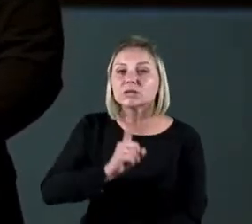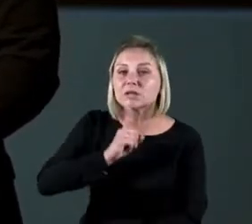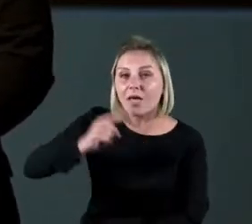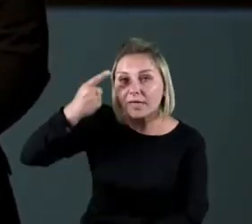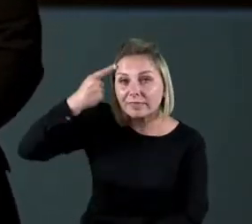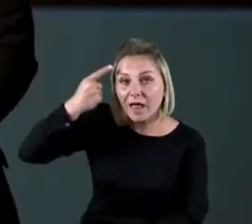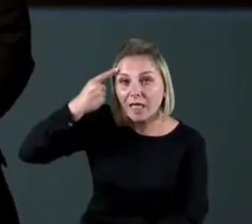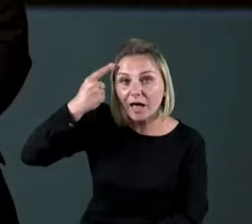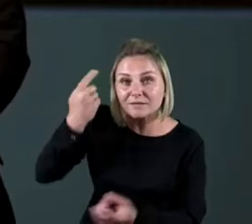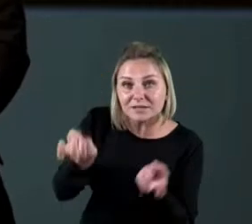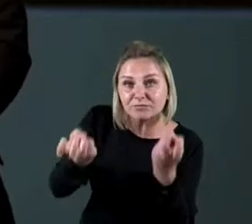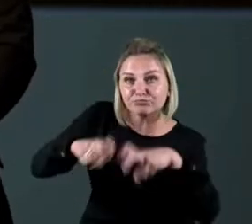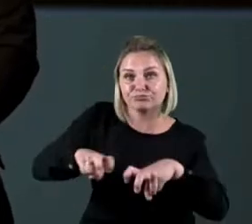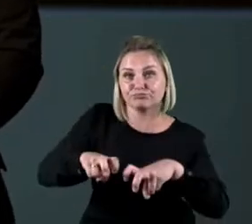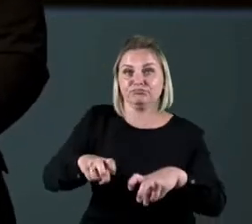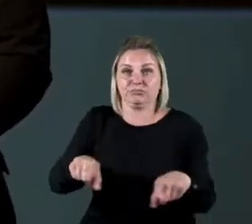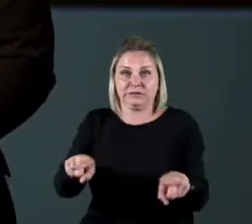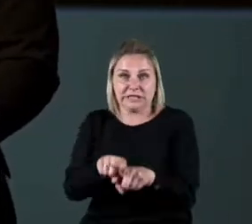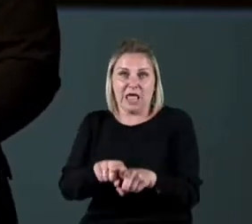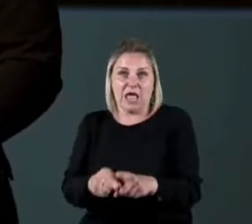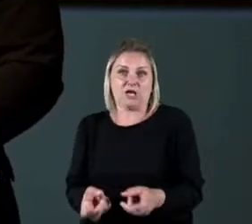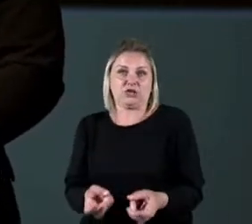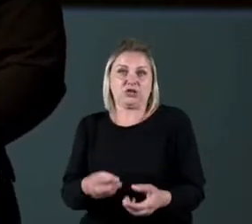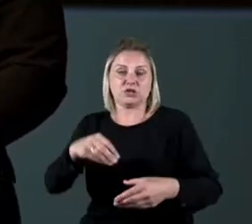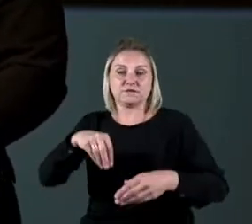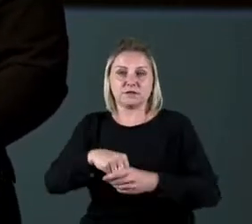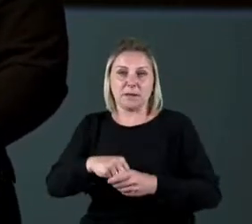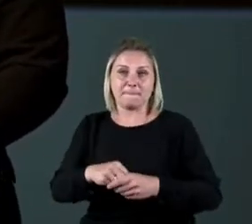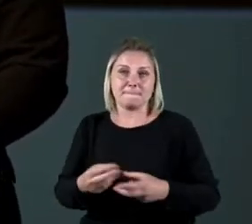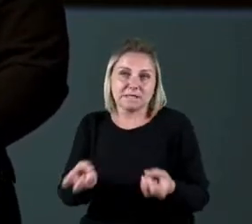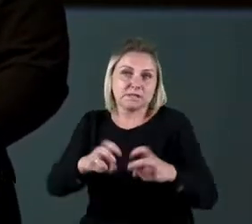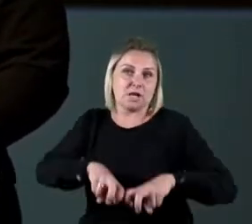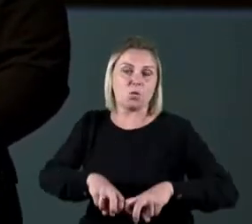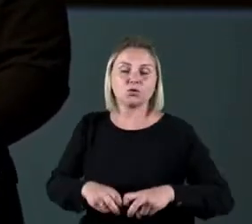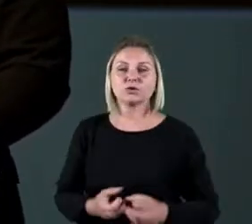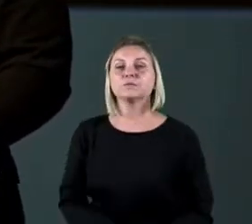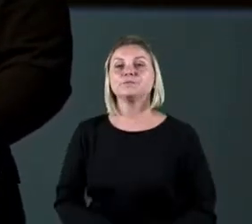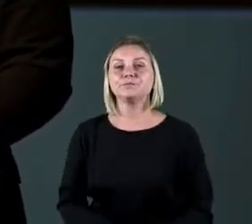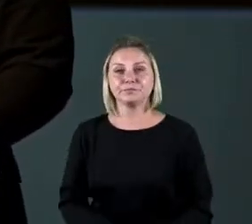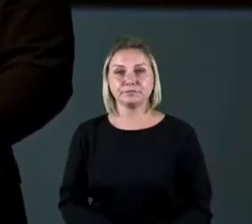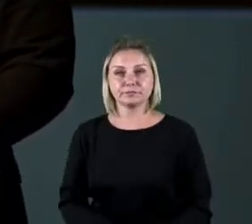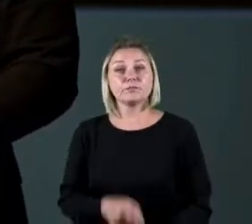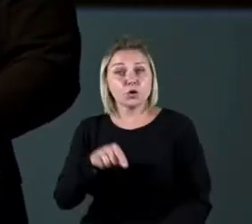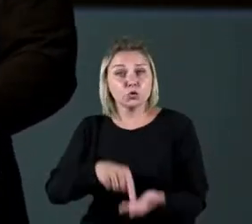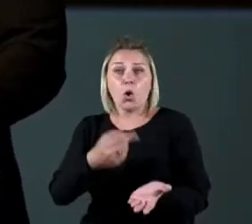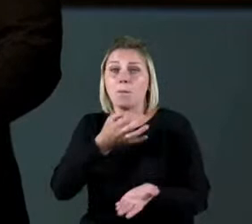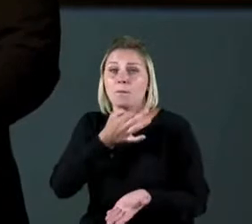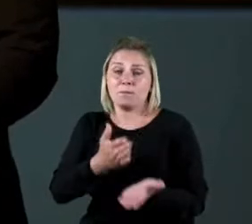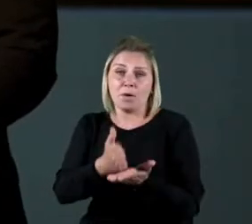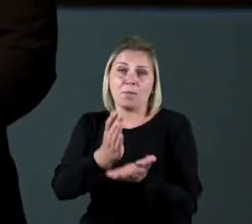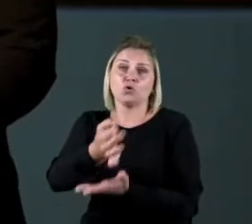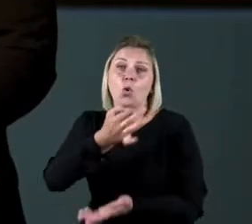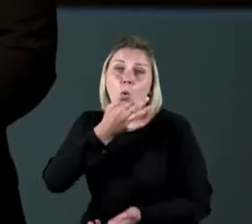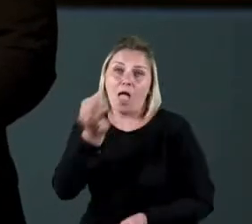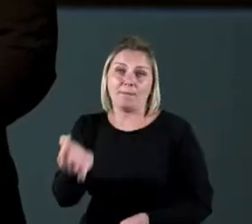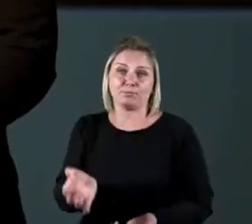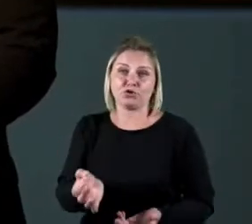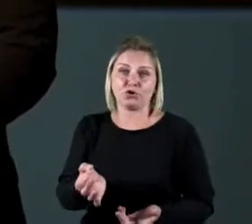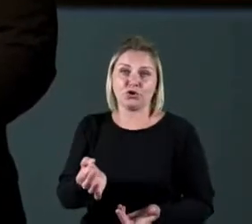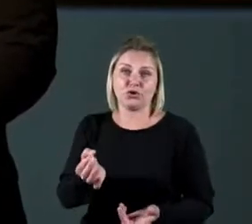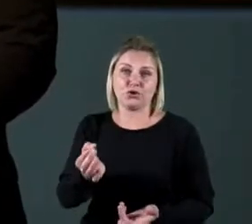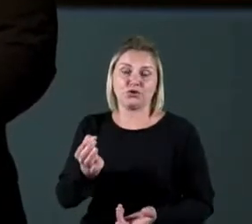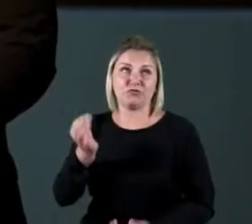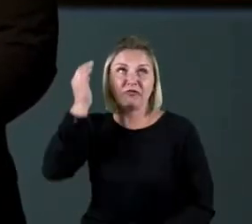qualitative dimensions to city functioning and resilience through improved modeling and foresight-based planning and risk management scenario